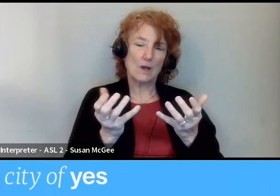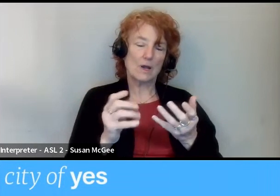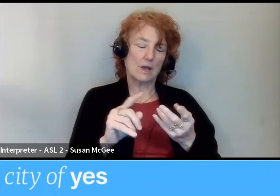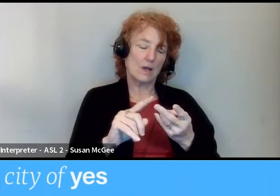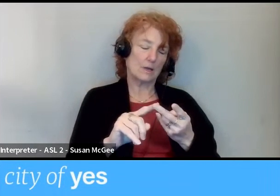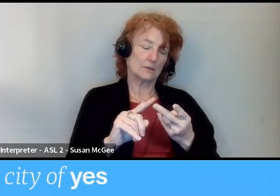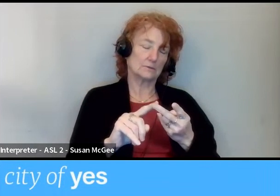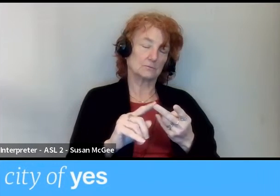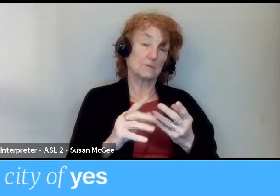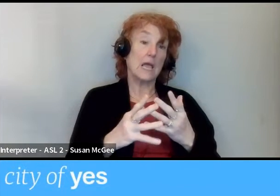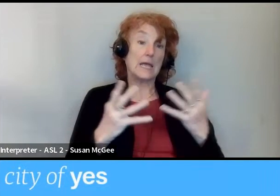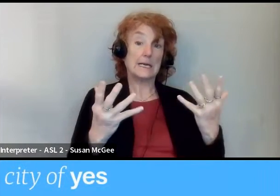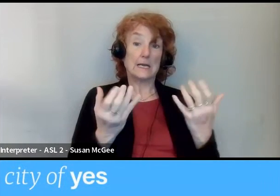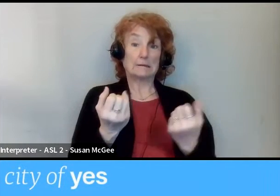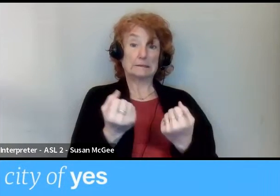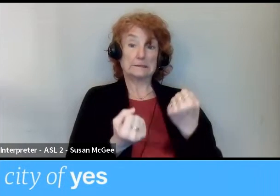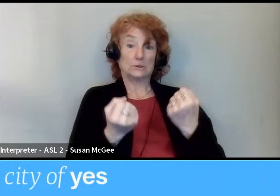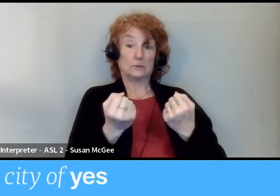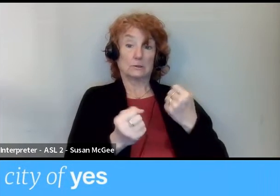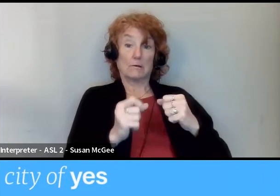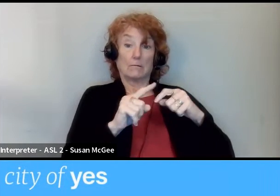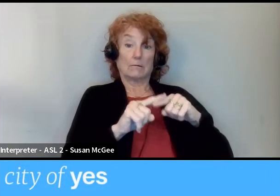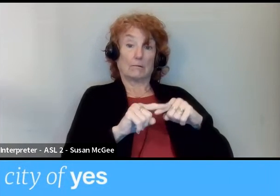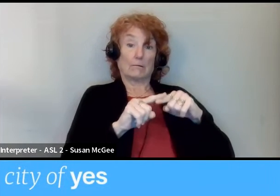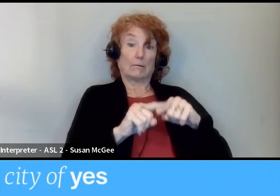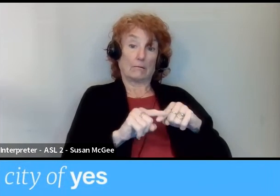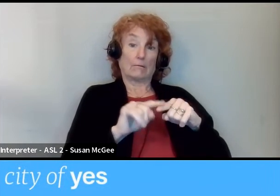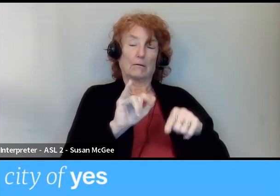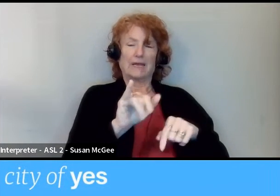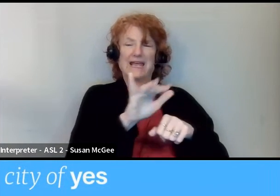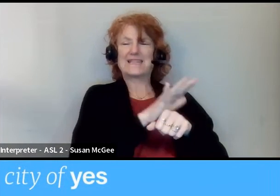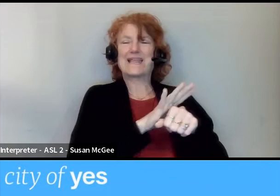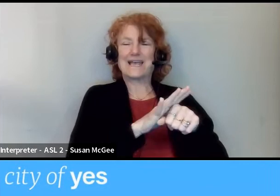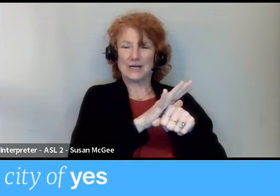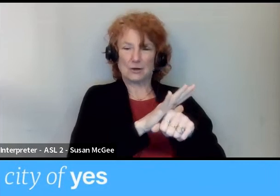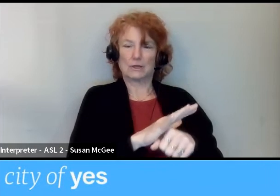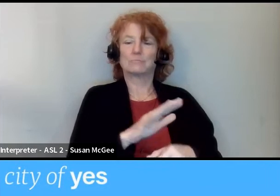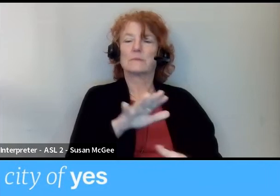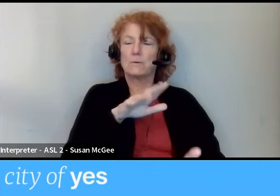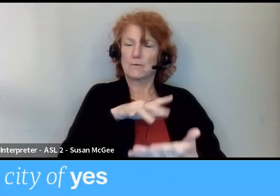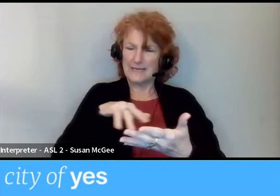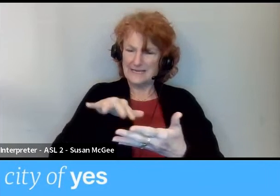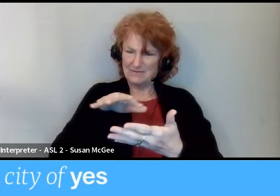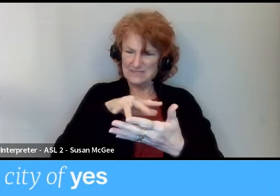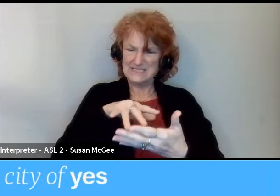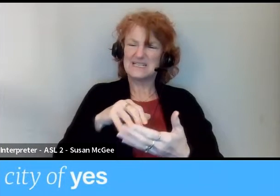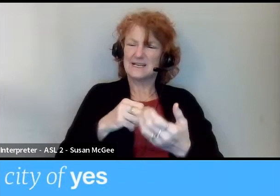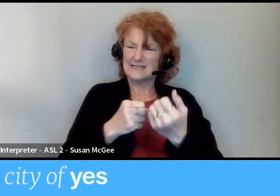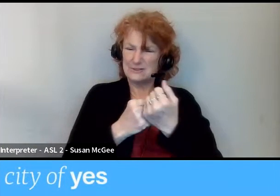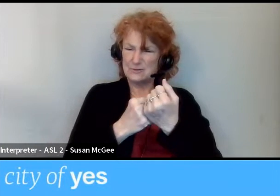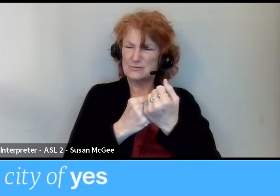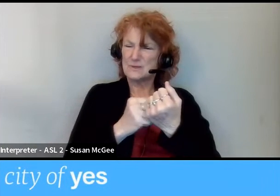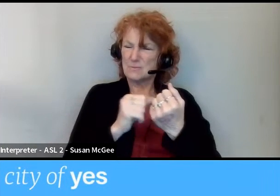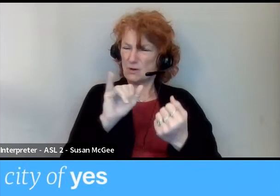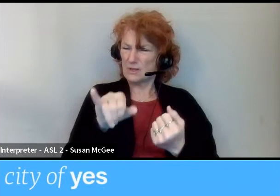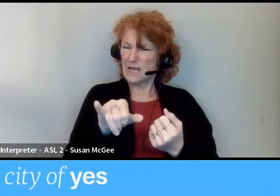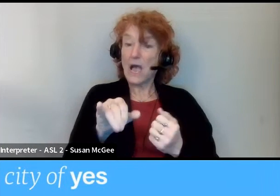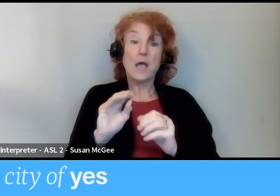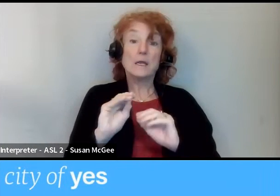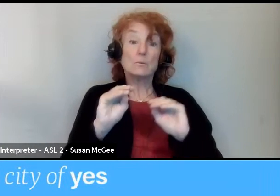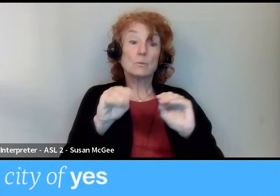of auto dependency in that part of the city. And that's supported by those studies in other jurisdictions. Maybe we can put some in the chat. That'd be